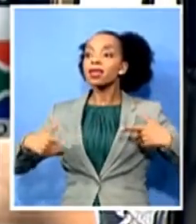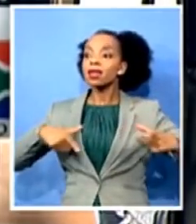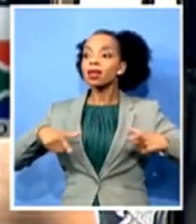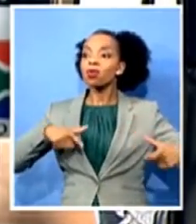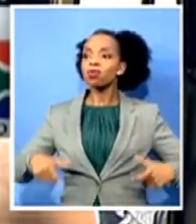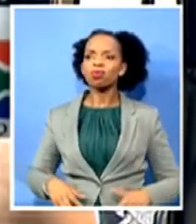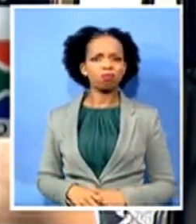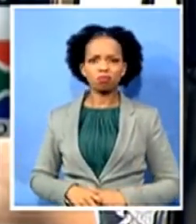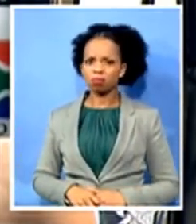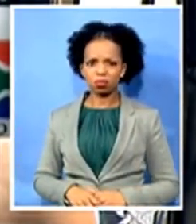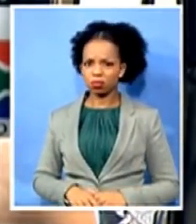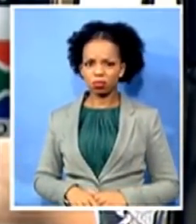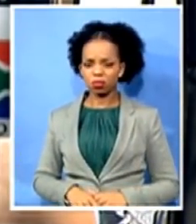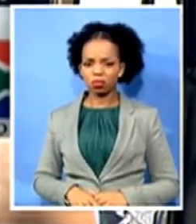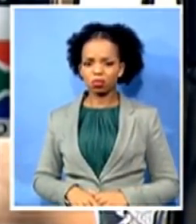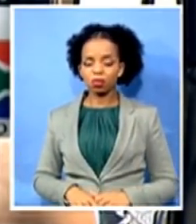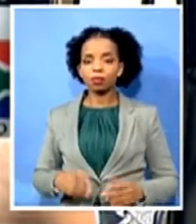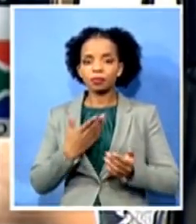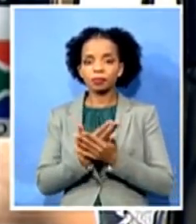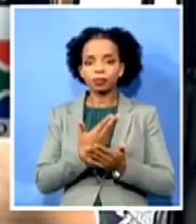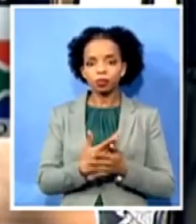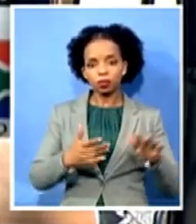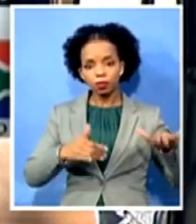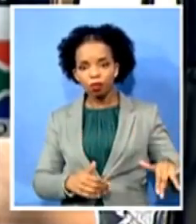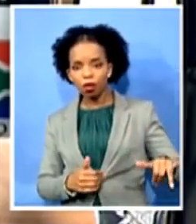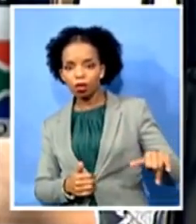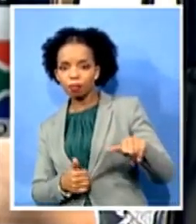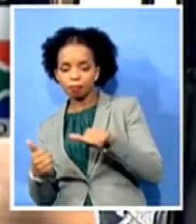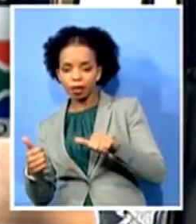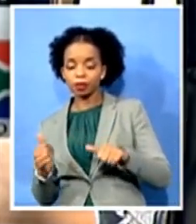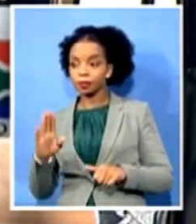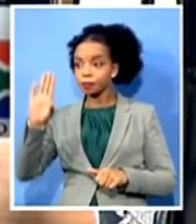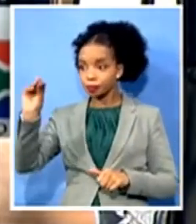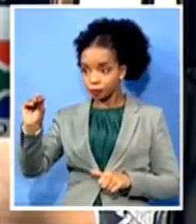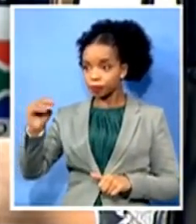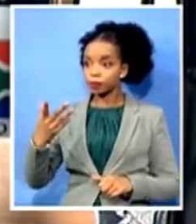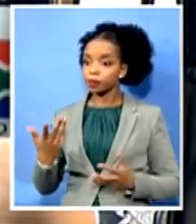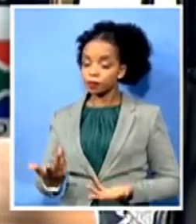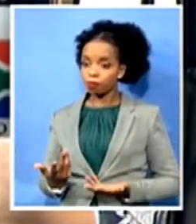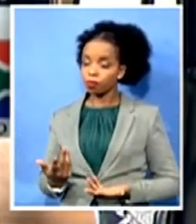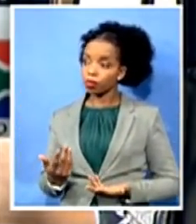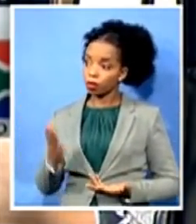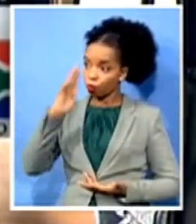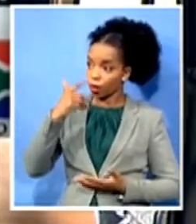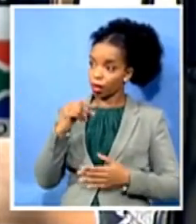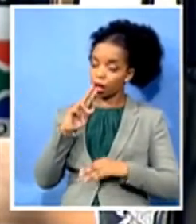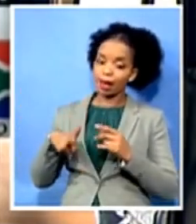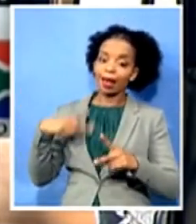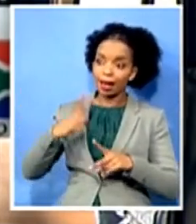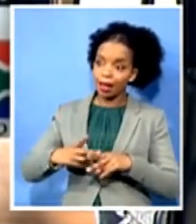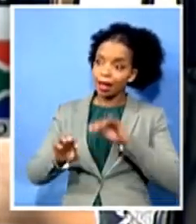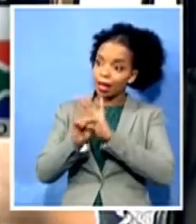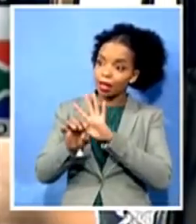are you going to re-advertise a tender? Then I was told that no, there is a database that have been used by